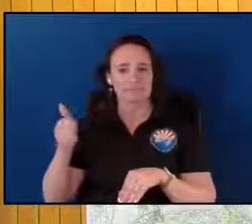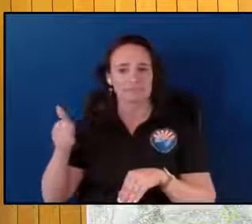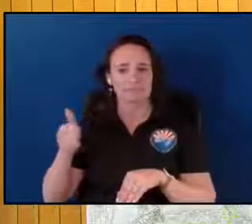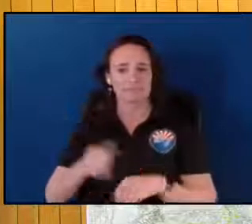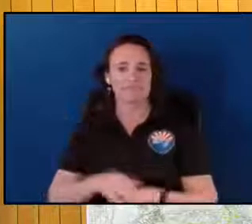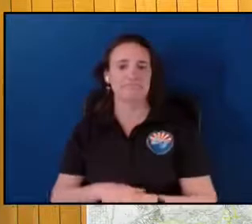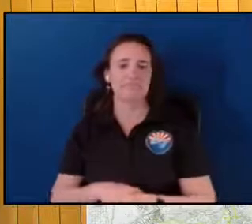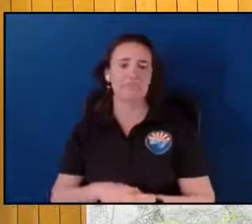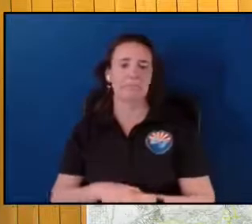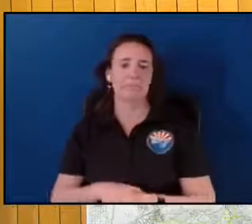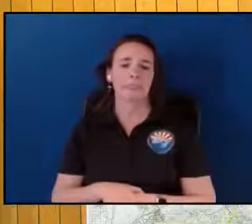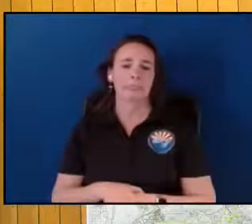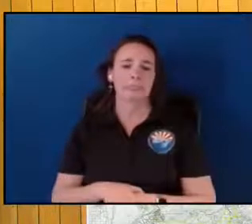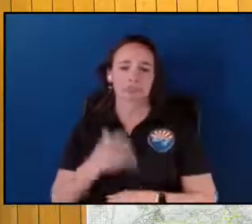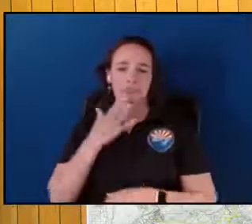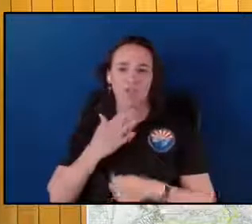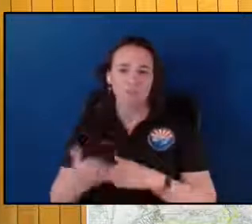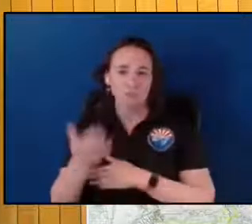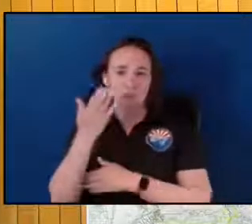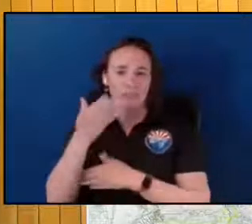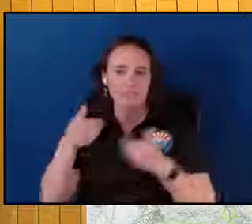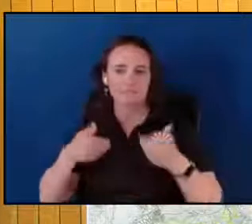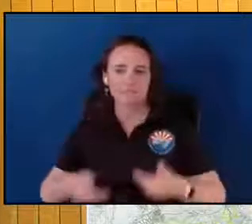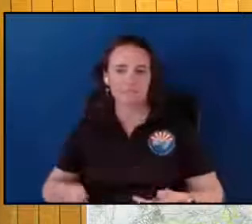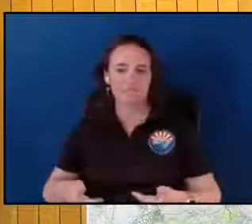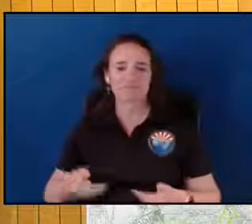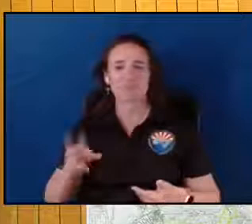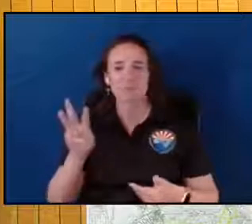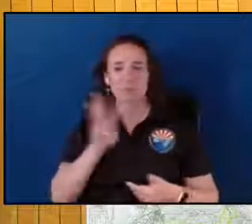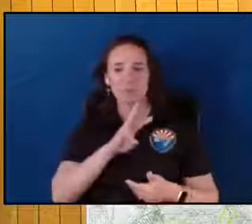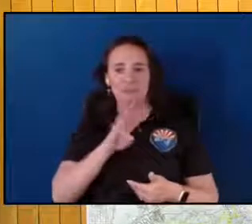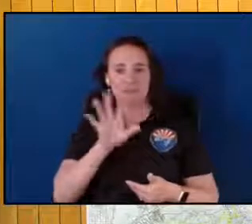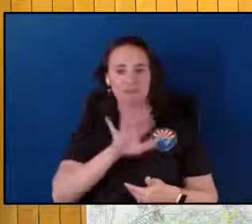Good morning. Carl Schwob, Incident Commander here on the West Zone.